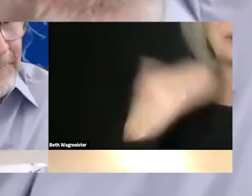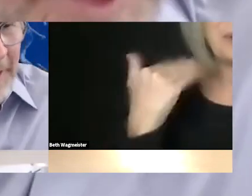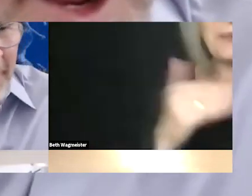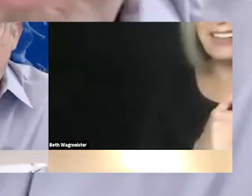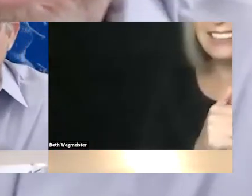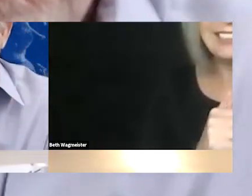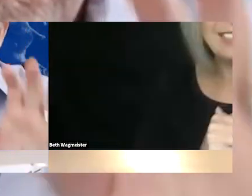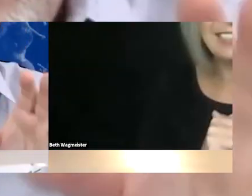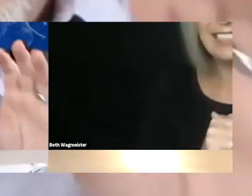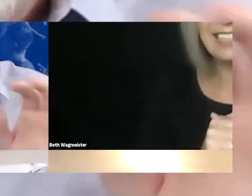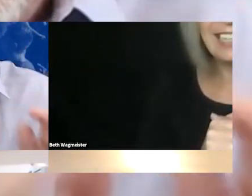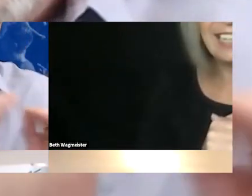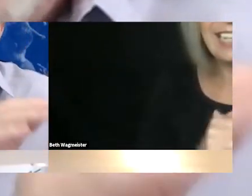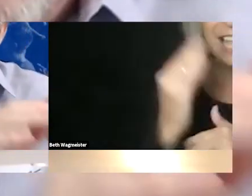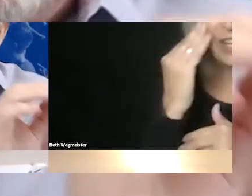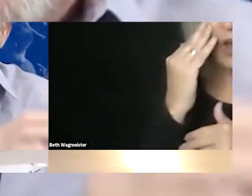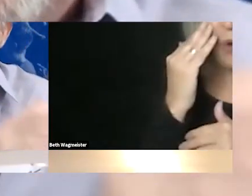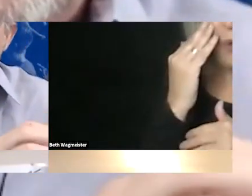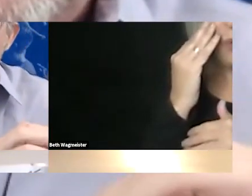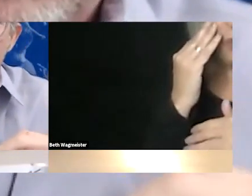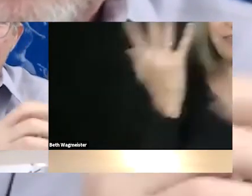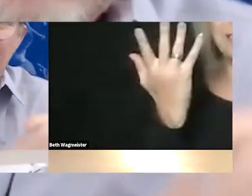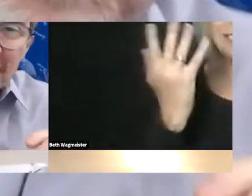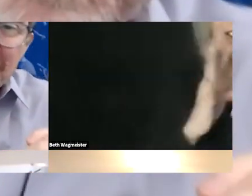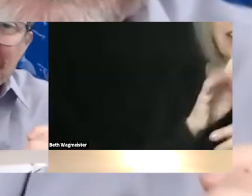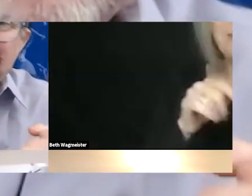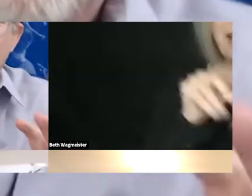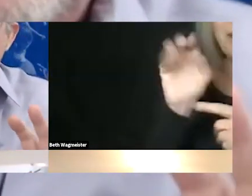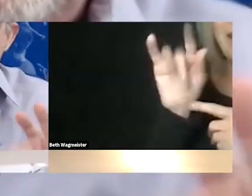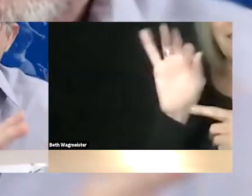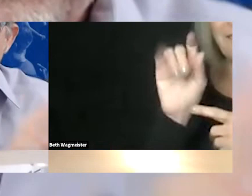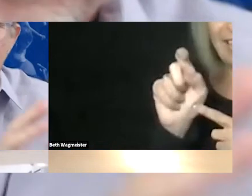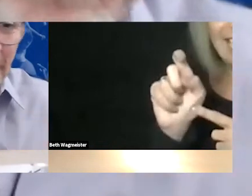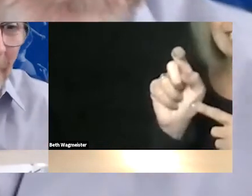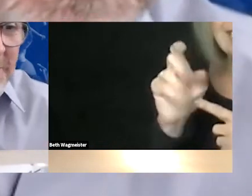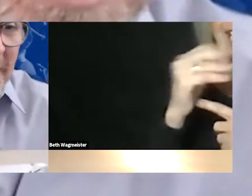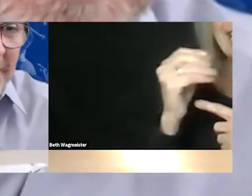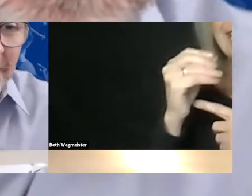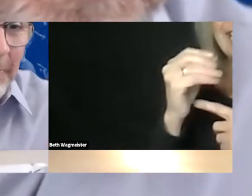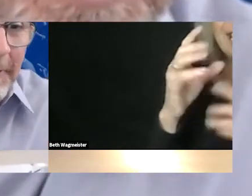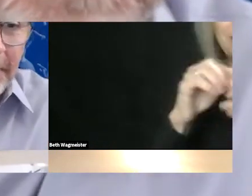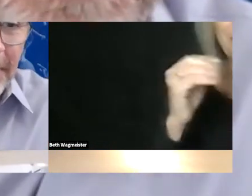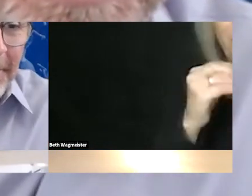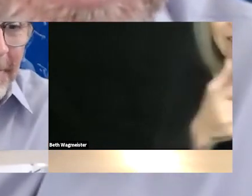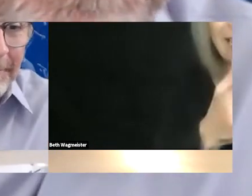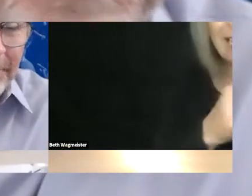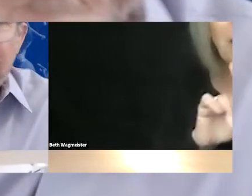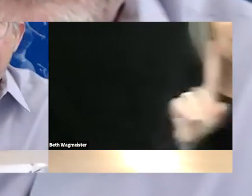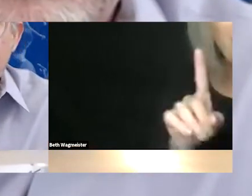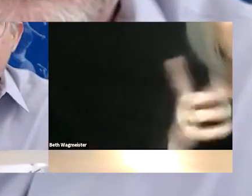But I know we've kind of gone down the rabbit hole of talking about Netflix, and we got a little bit more technical.